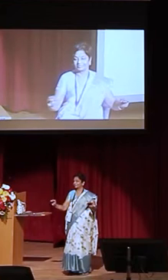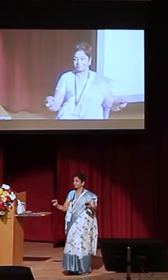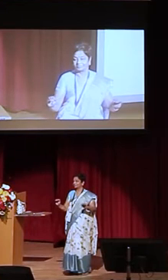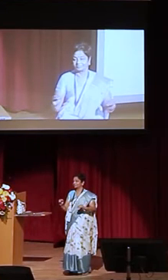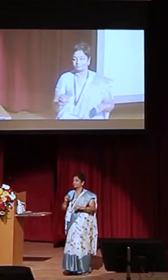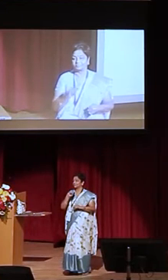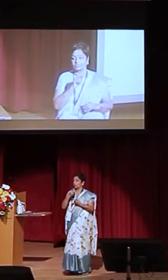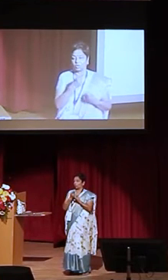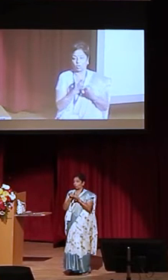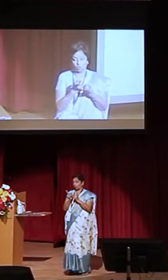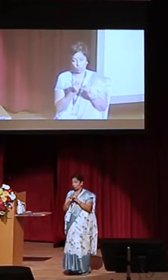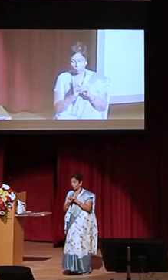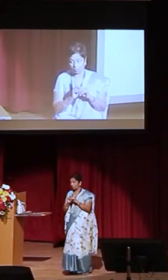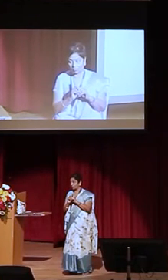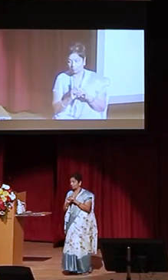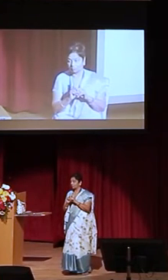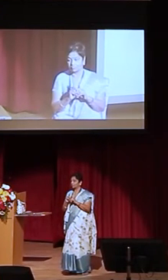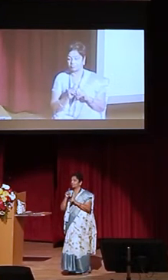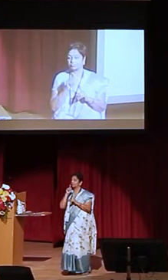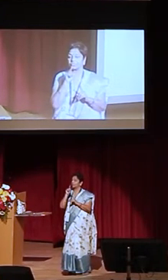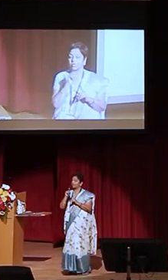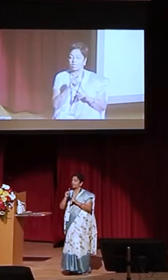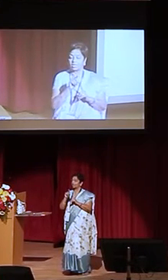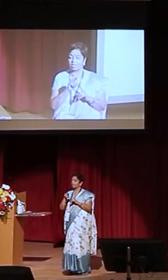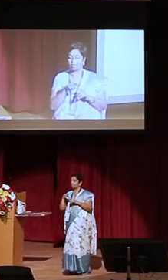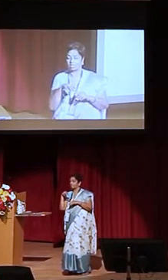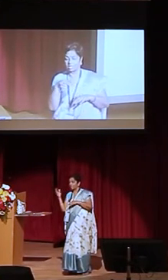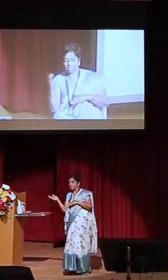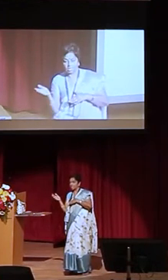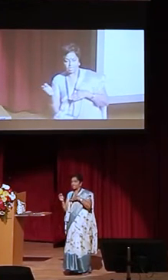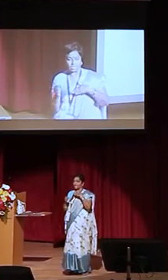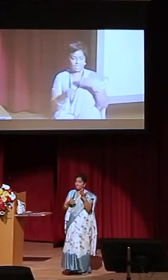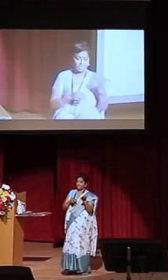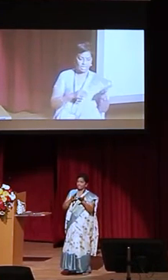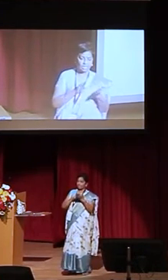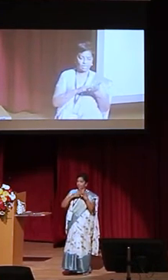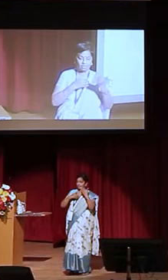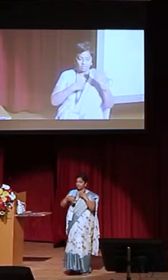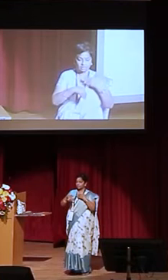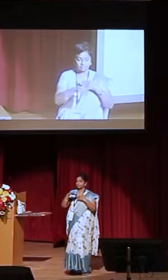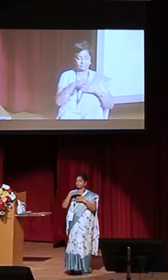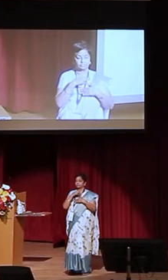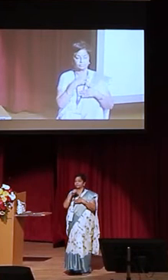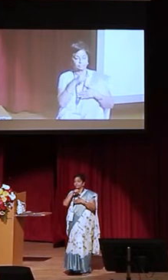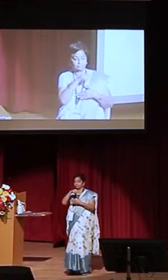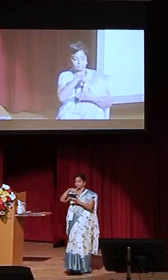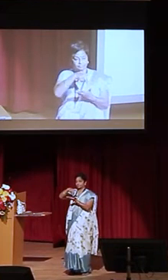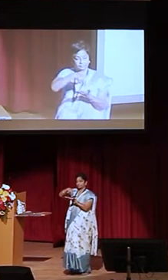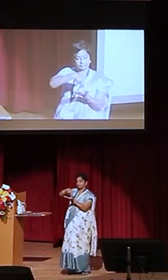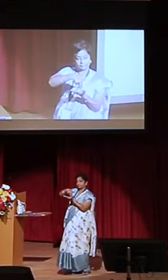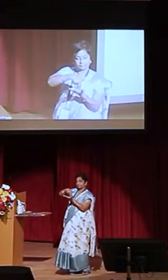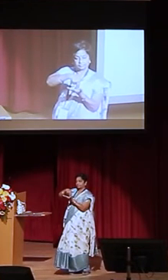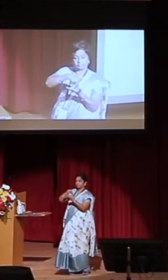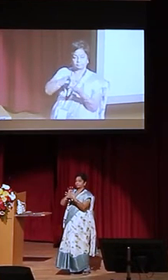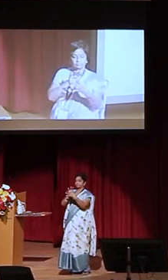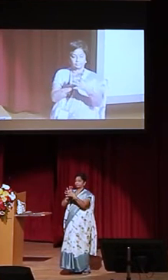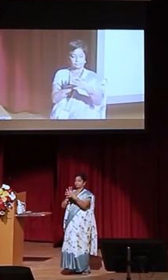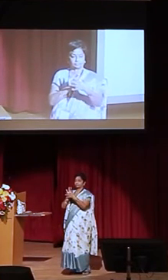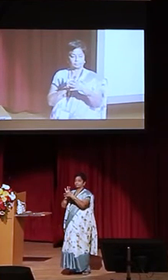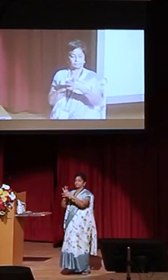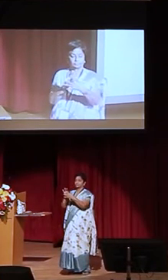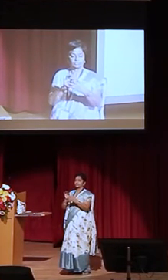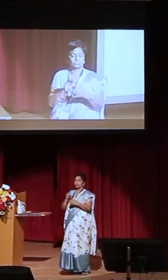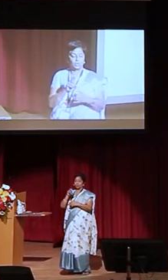few circles, or a rectangle with four lines representing legs extending in all directions from the